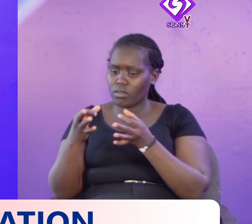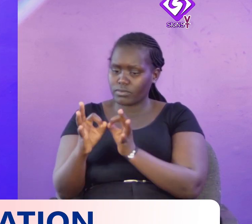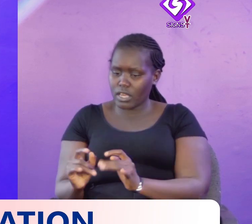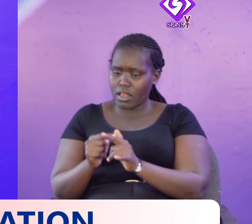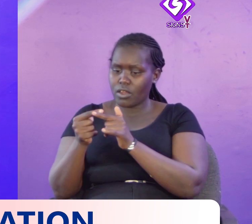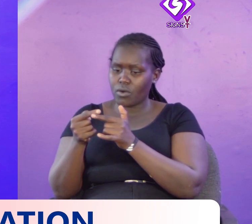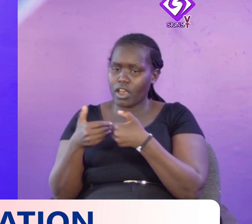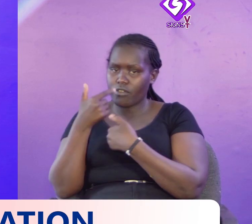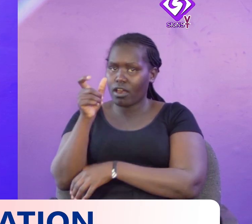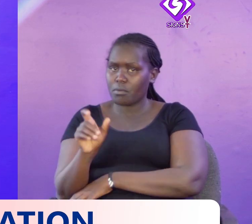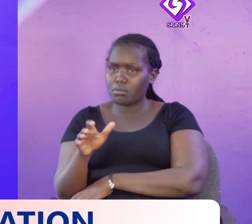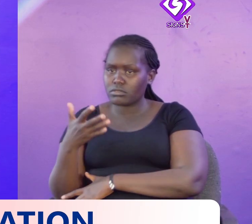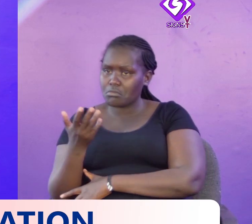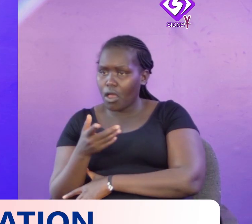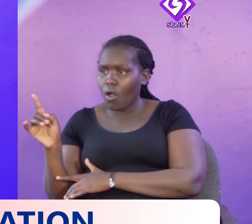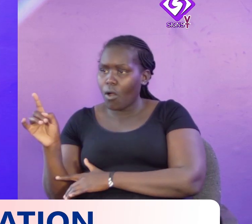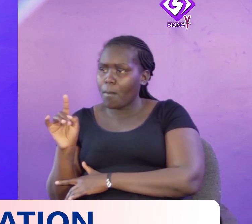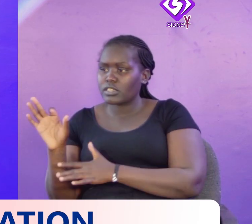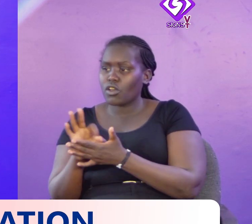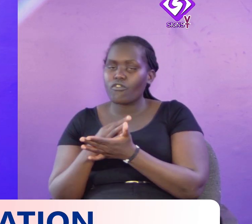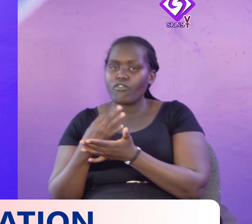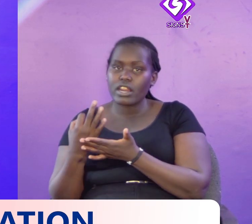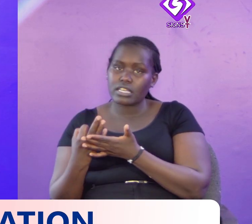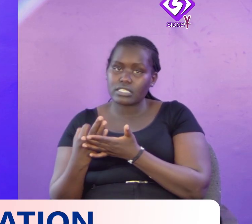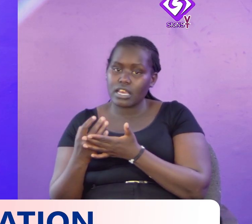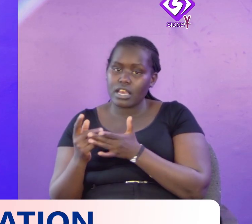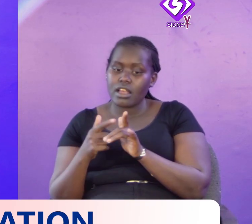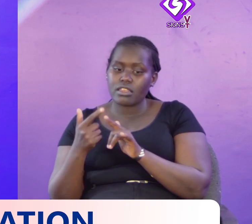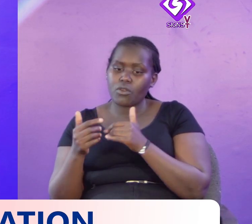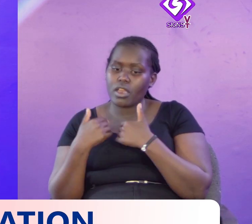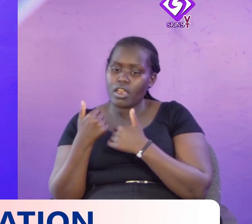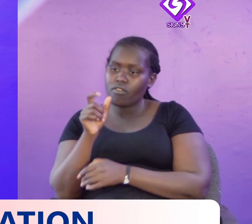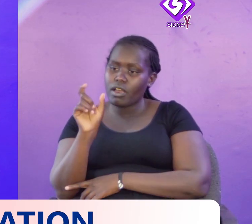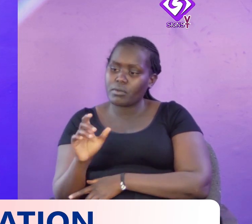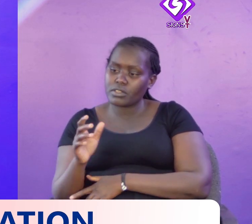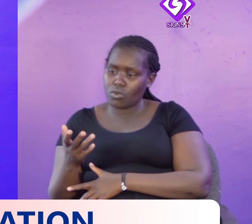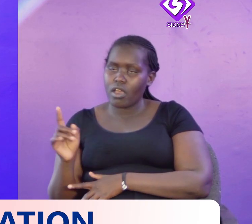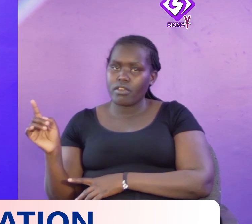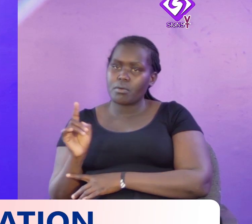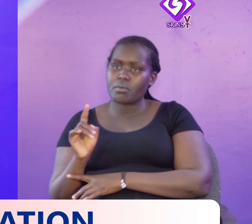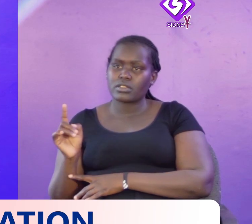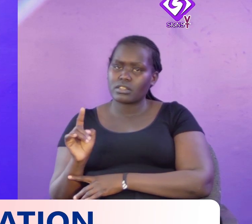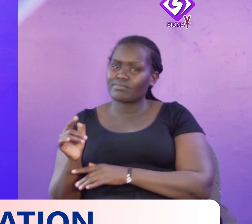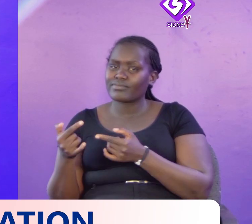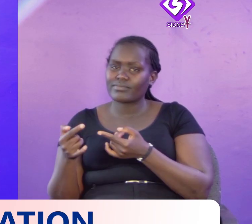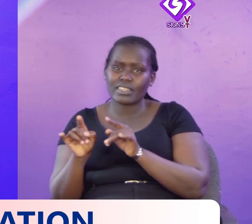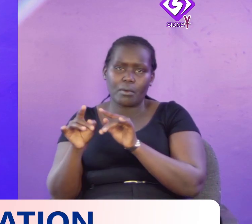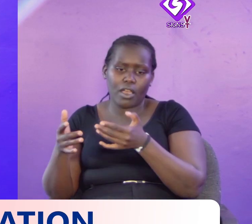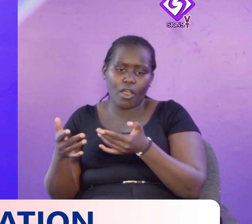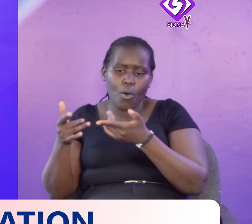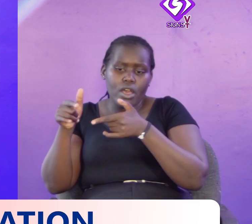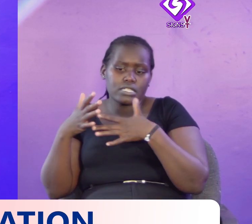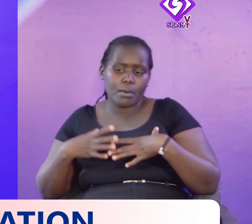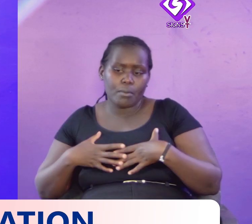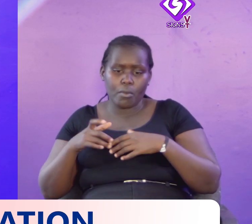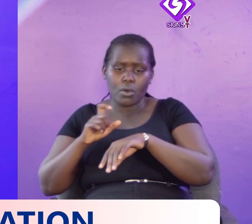was someone at Ministry of Finance. Then there was someone in the Ministry of Planning. It is like these people, when